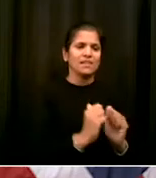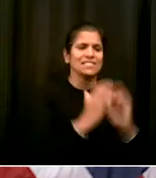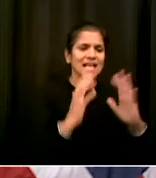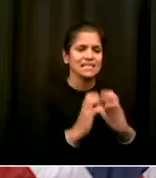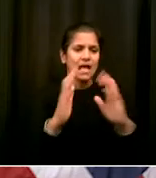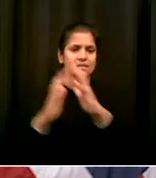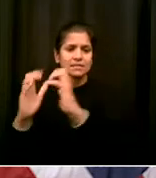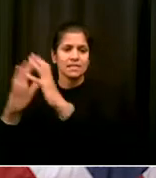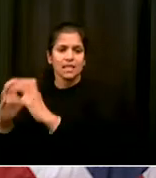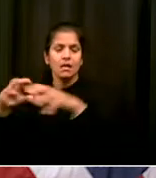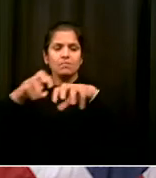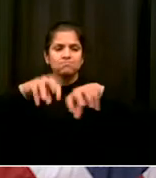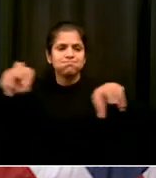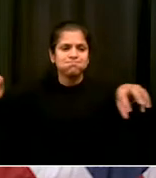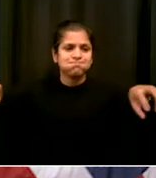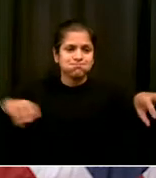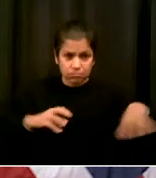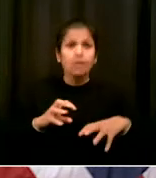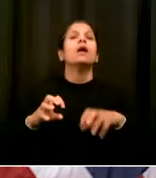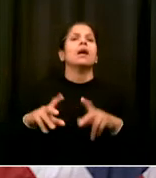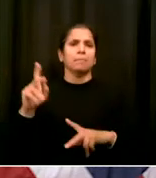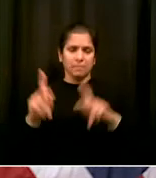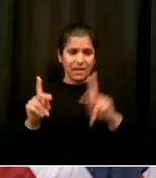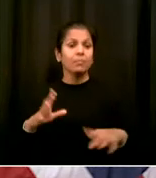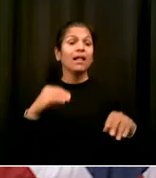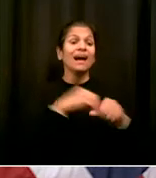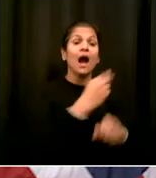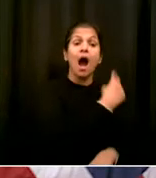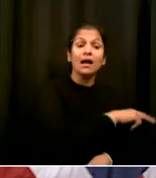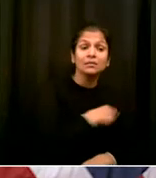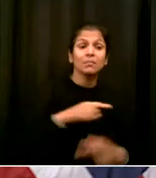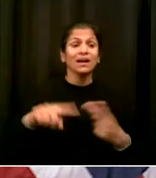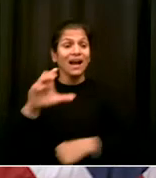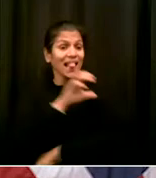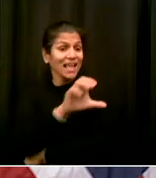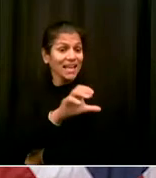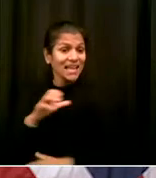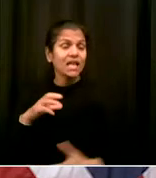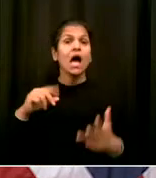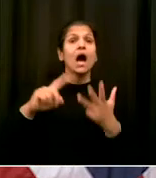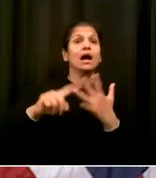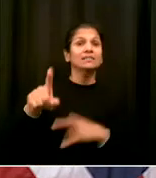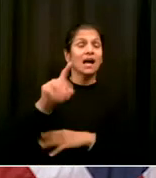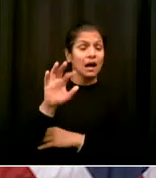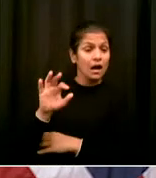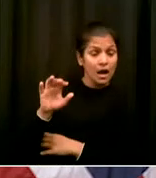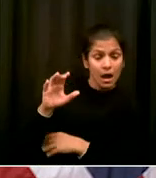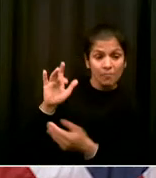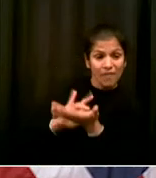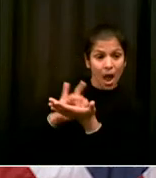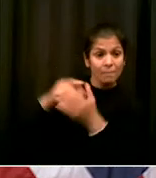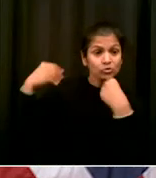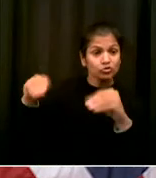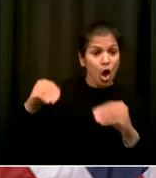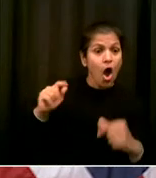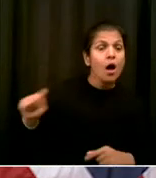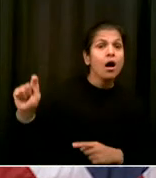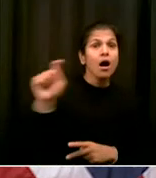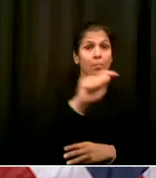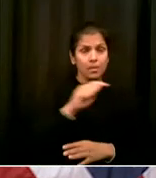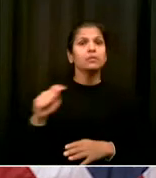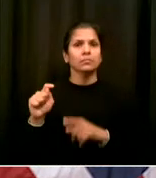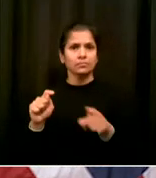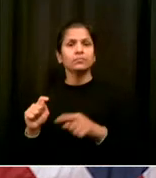centers to urgent care clinics, totaling at least 250 sites across the five boroughs. Part of our